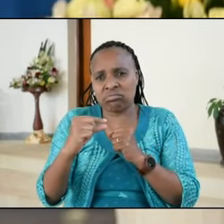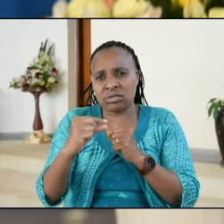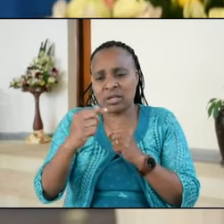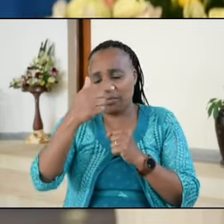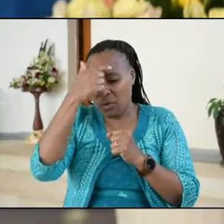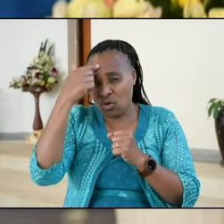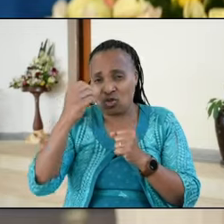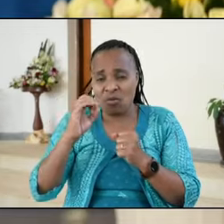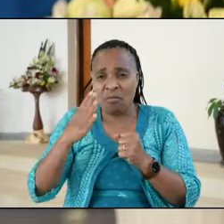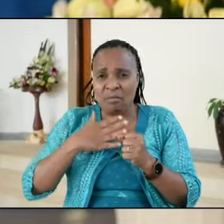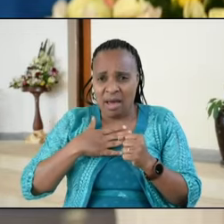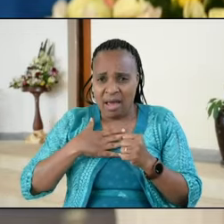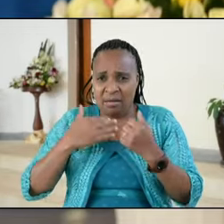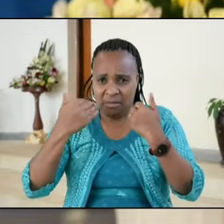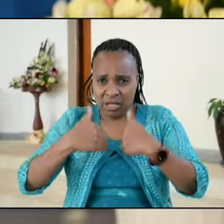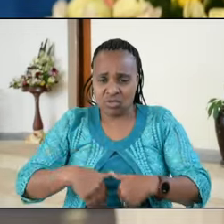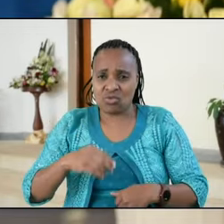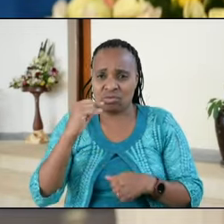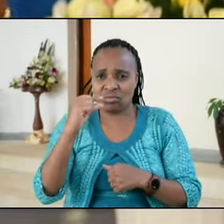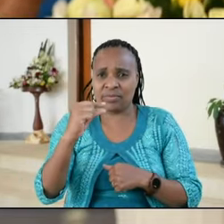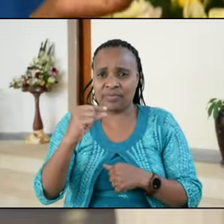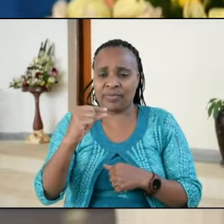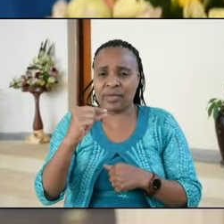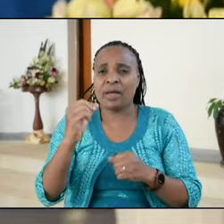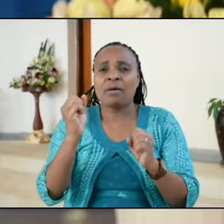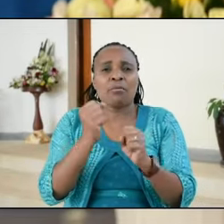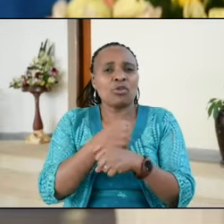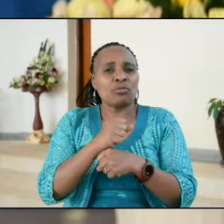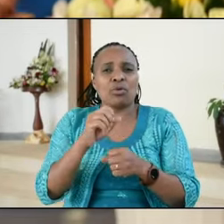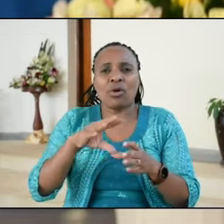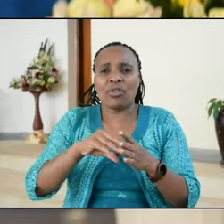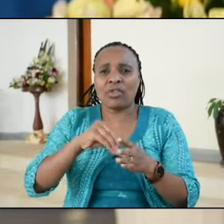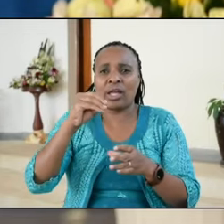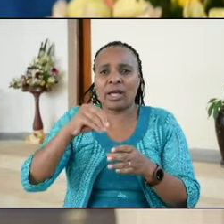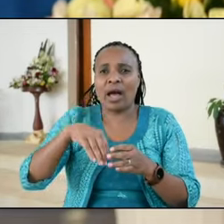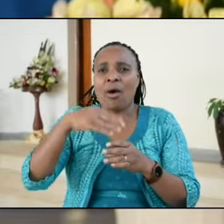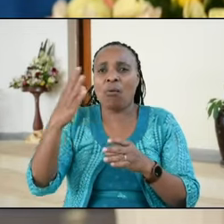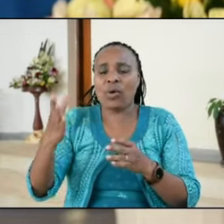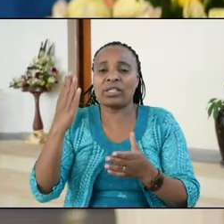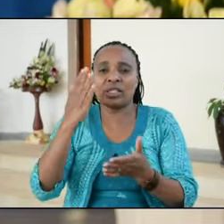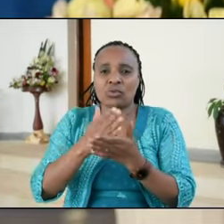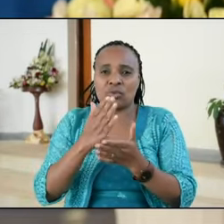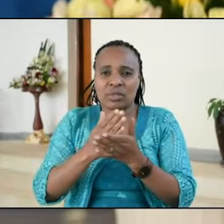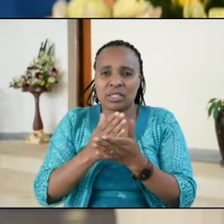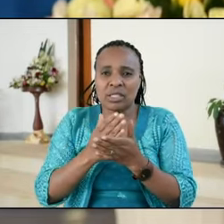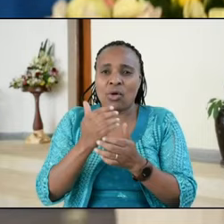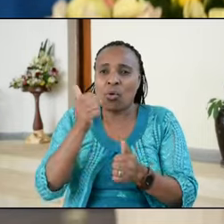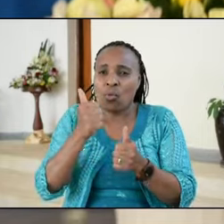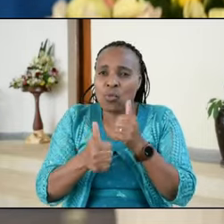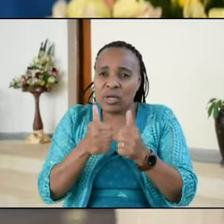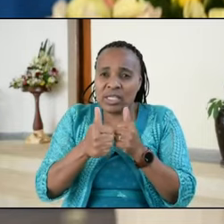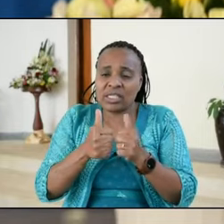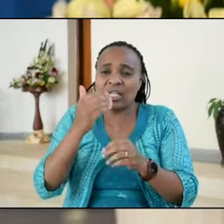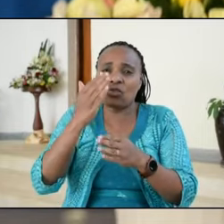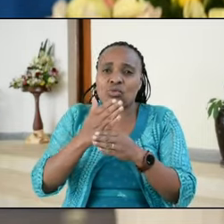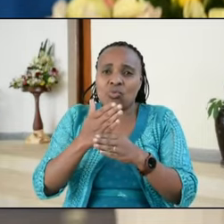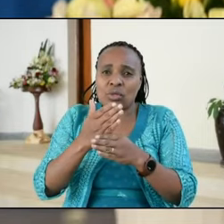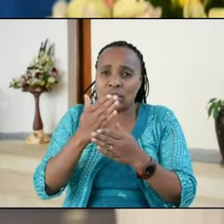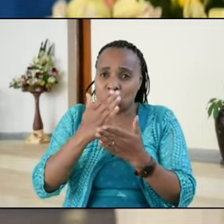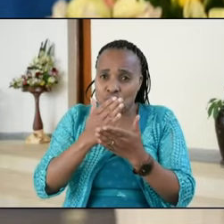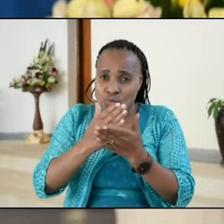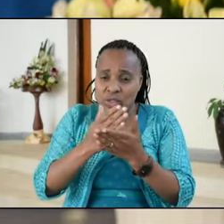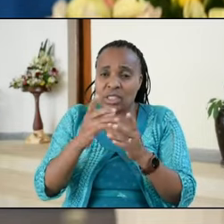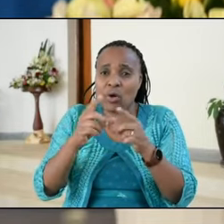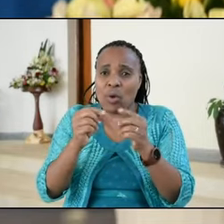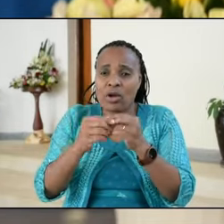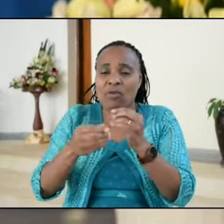my limitation. It does not take away the truth that the Word of God is hard. And I like the way